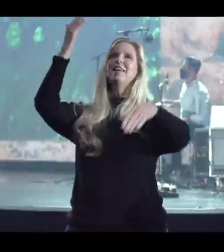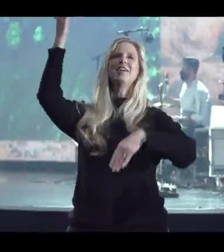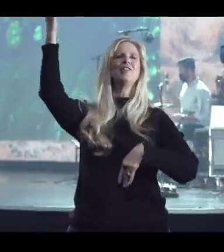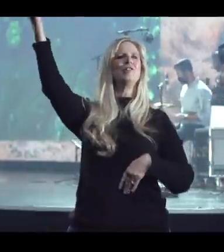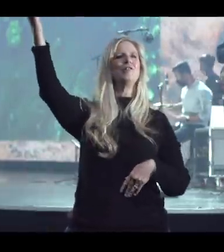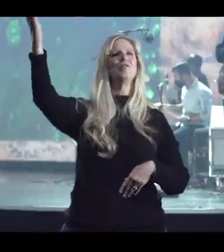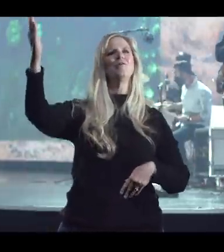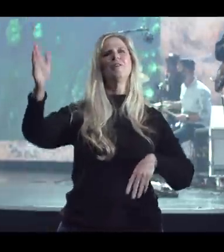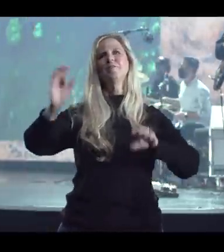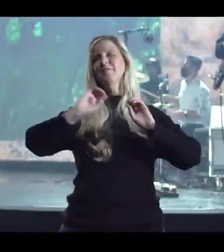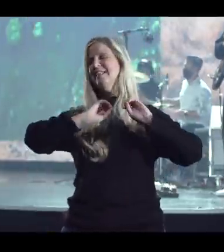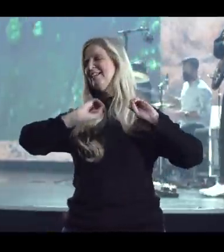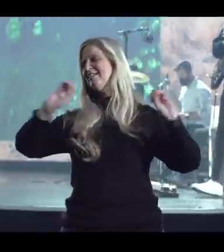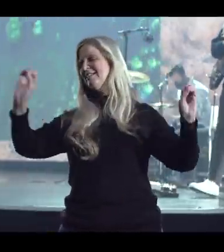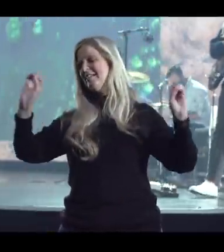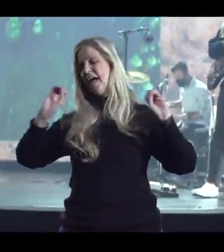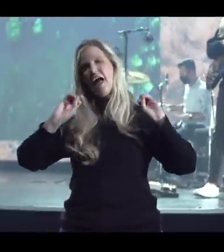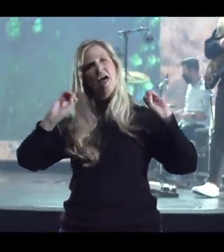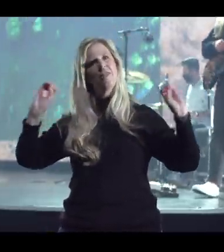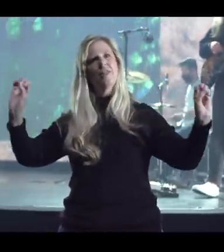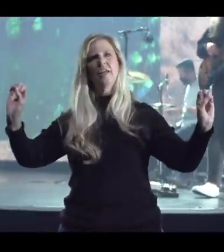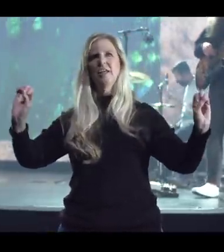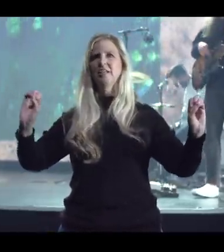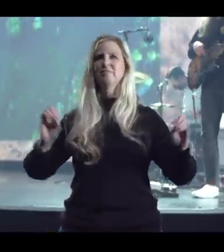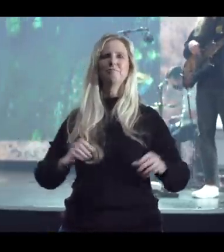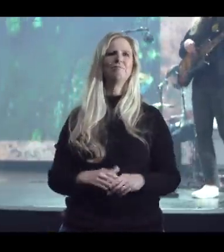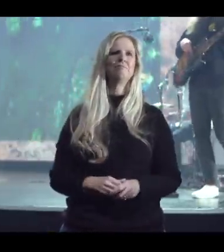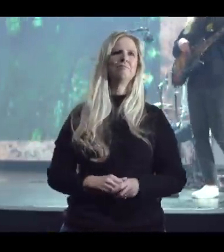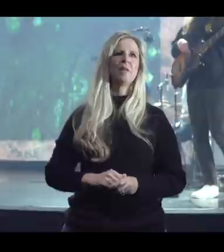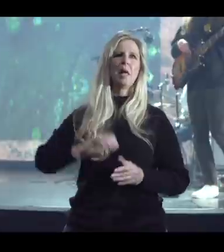better than you. Oath is nothing